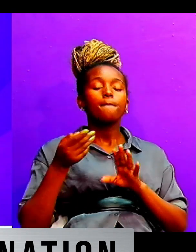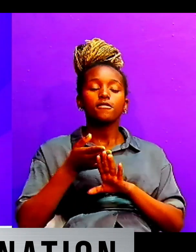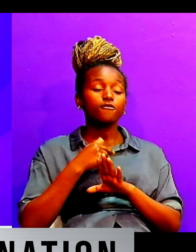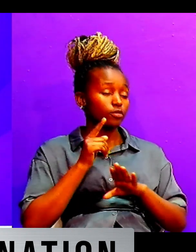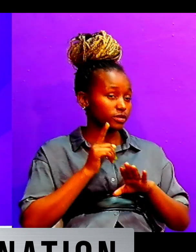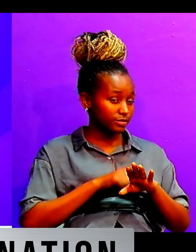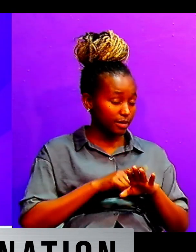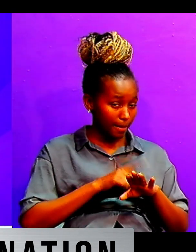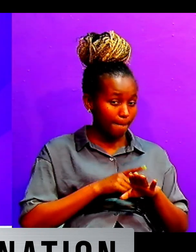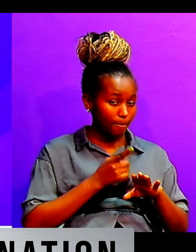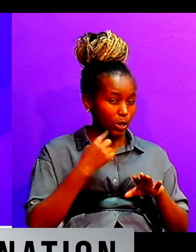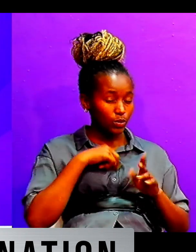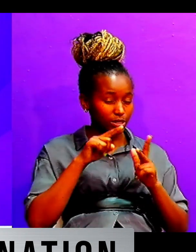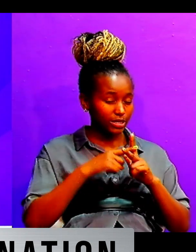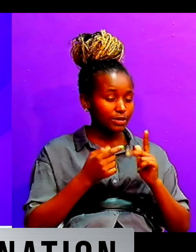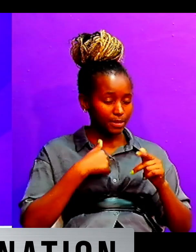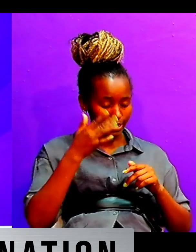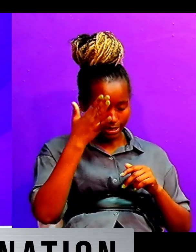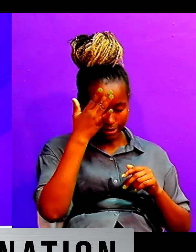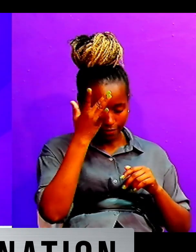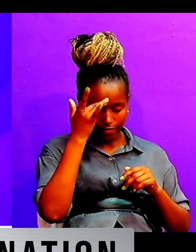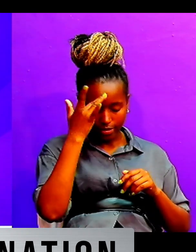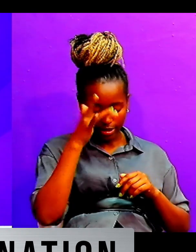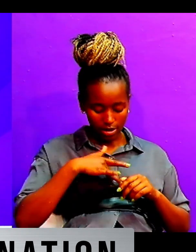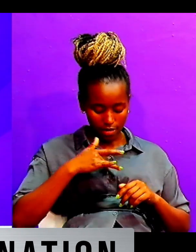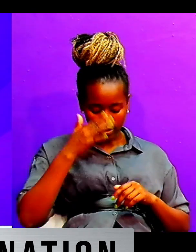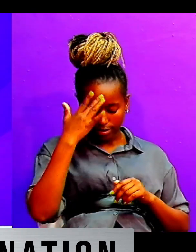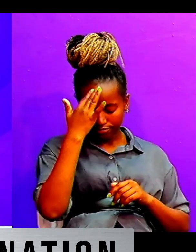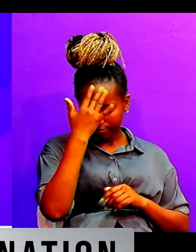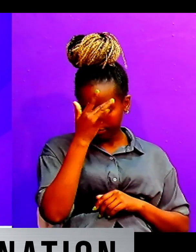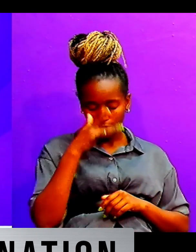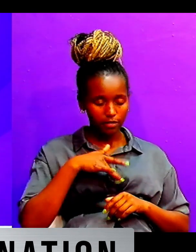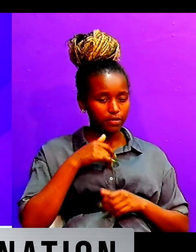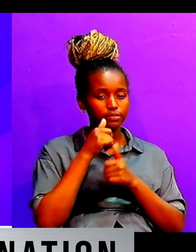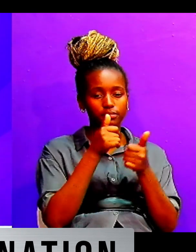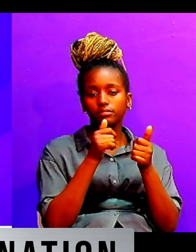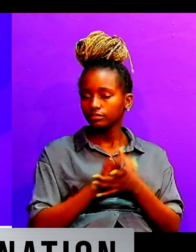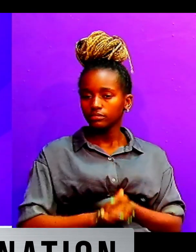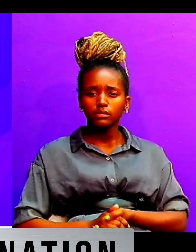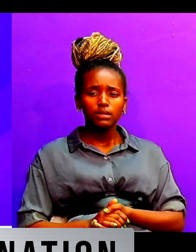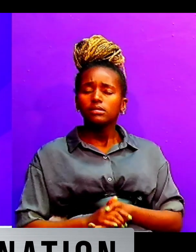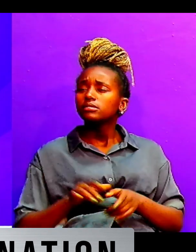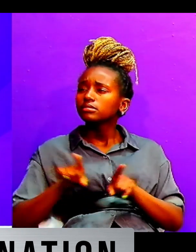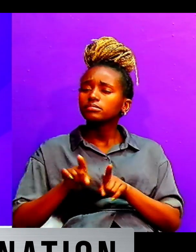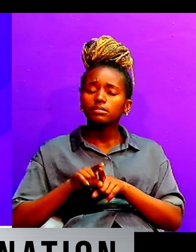for that political fund. Normally it's 5%, right? Or is it